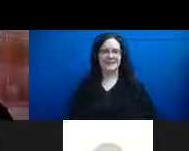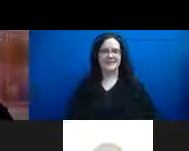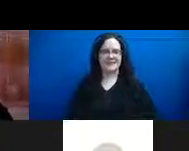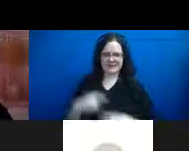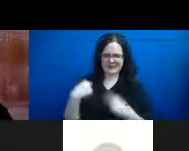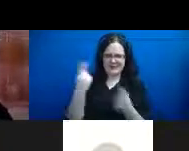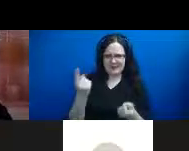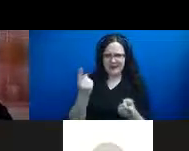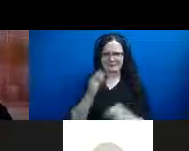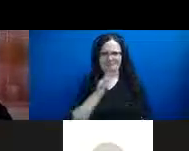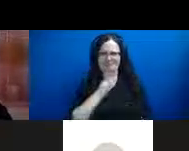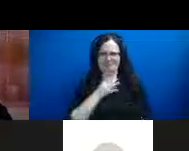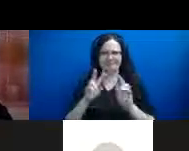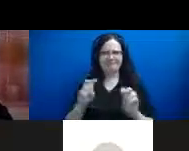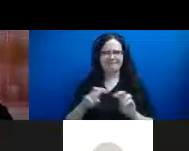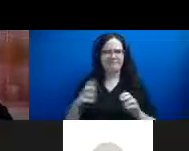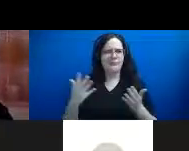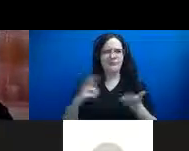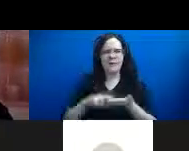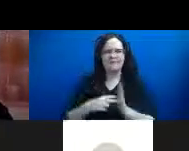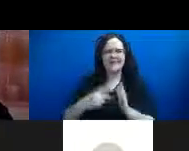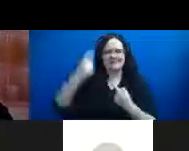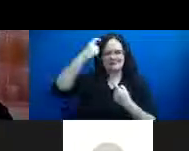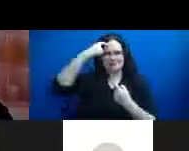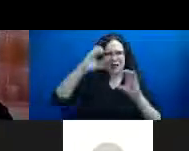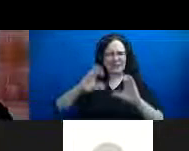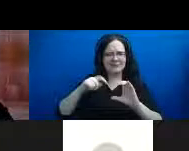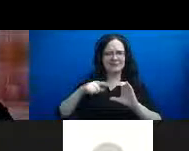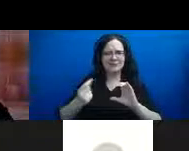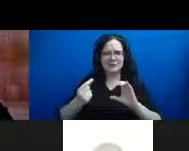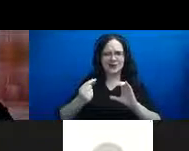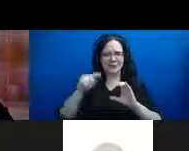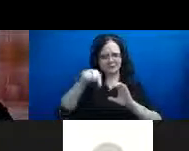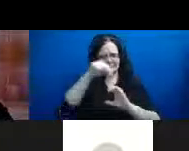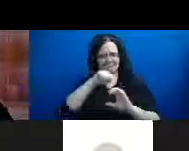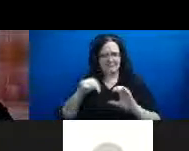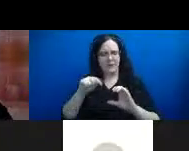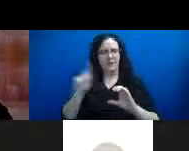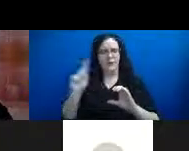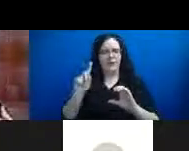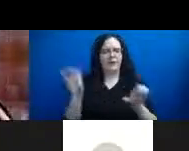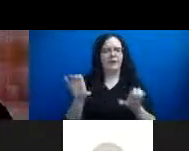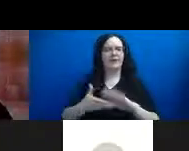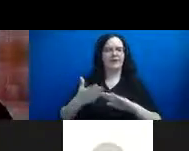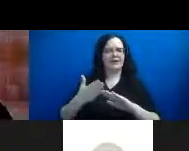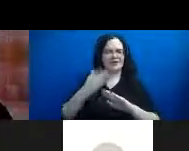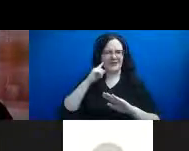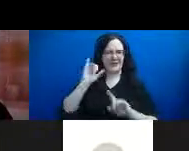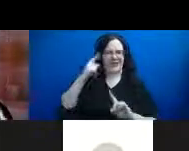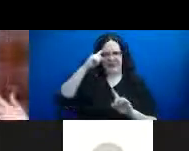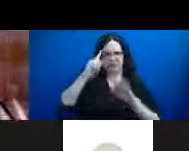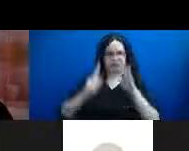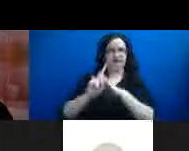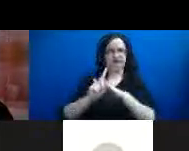that mean? What's going on in the brain? What brain systems are activated for those particular things to happen? Since that's such a huge